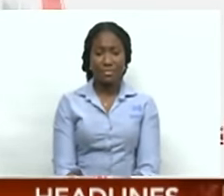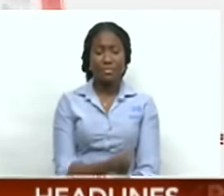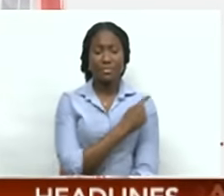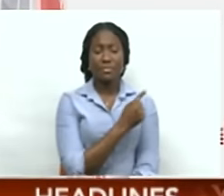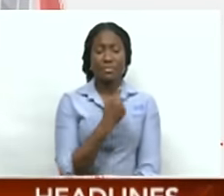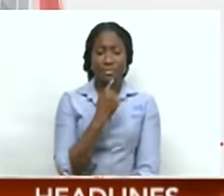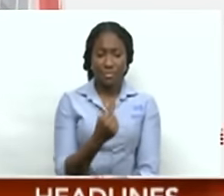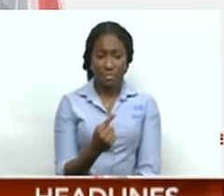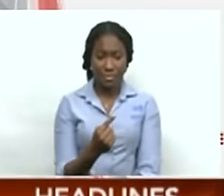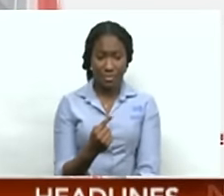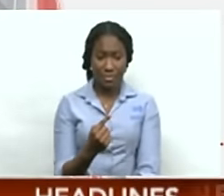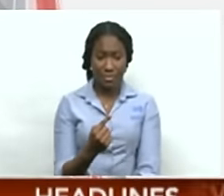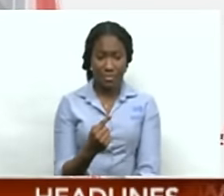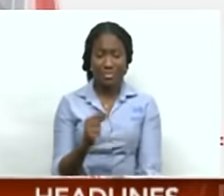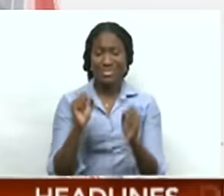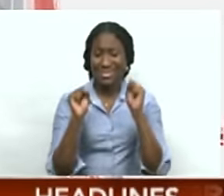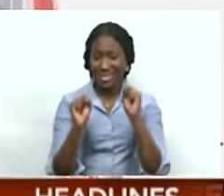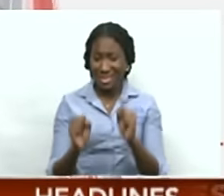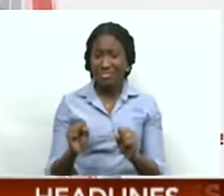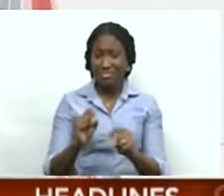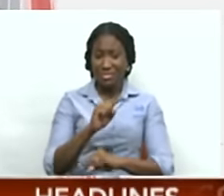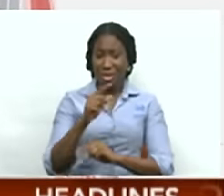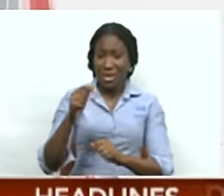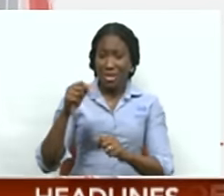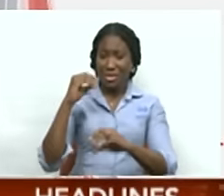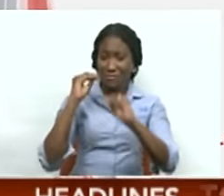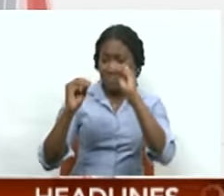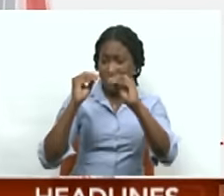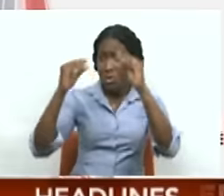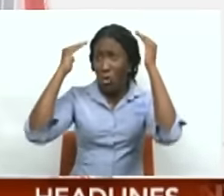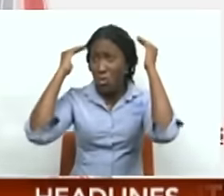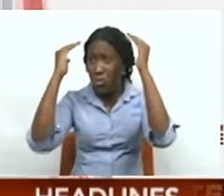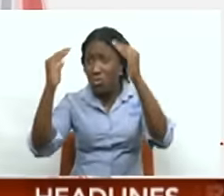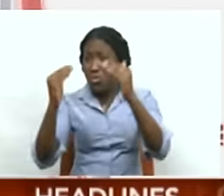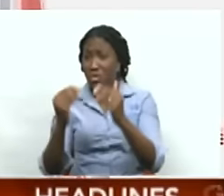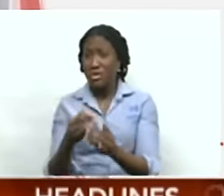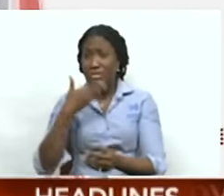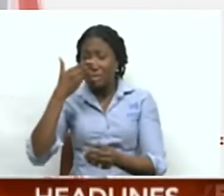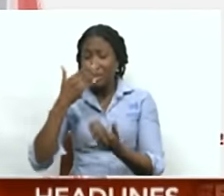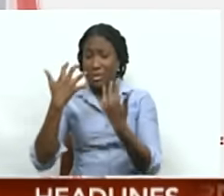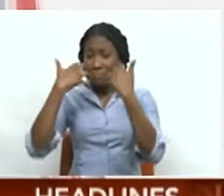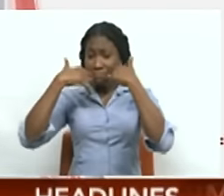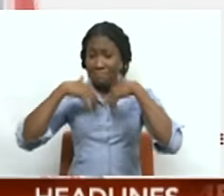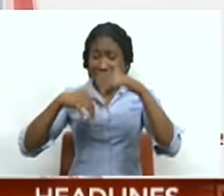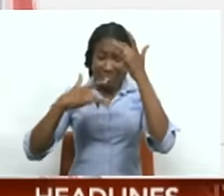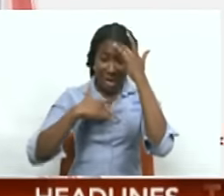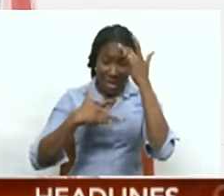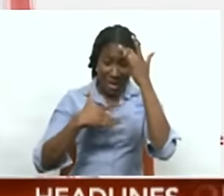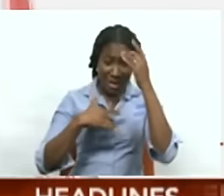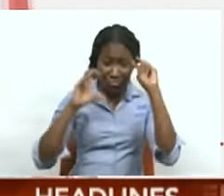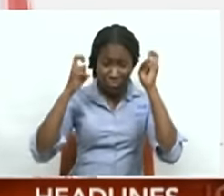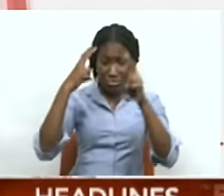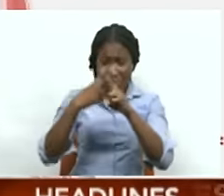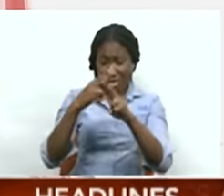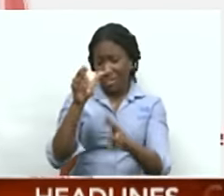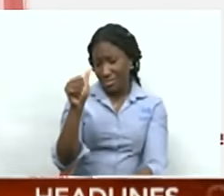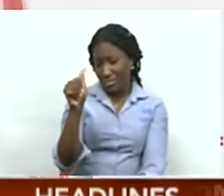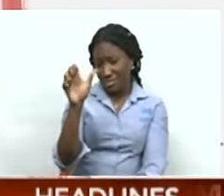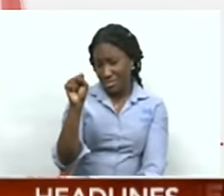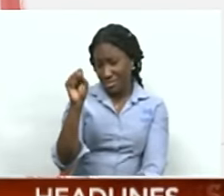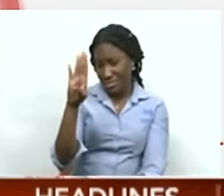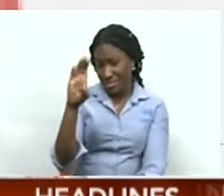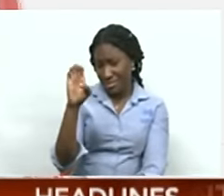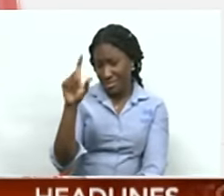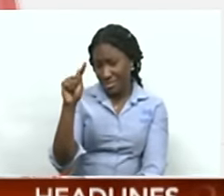asbestos leaking into those units, and asbestos, as persons would know, is highly cancerous, you also have